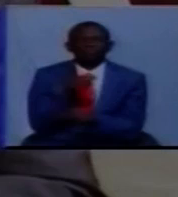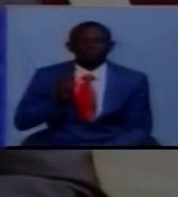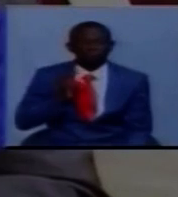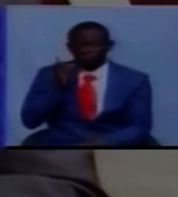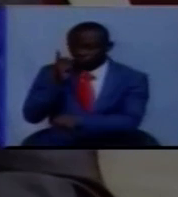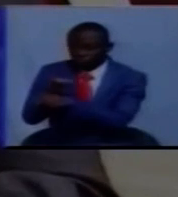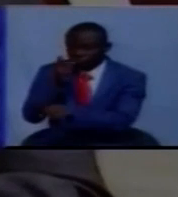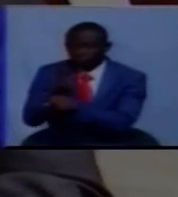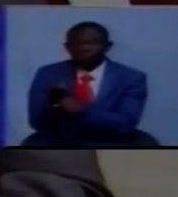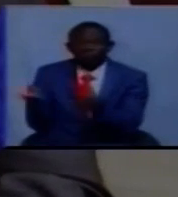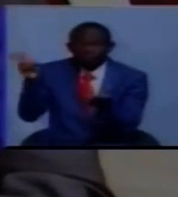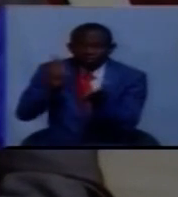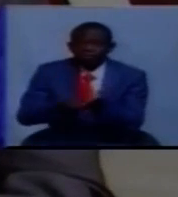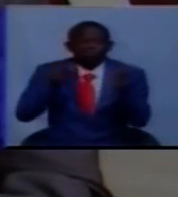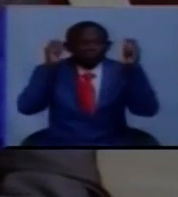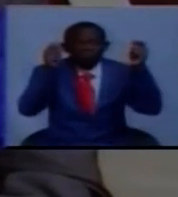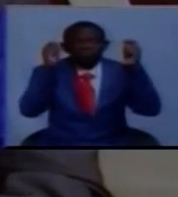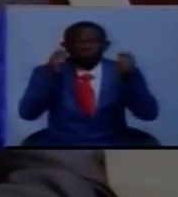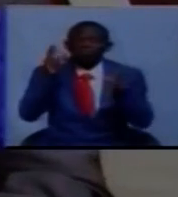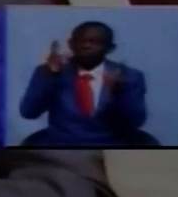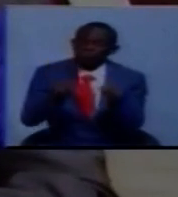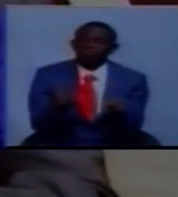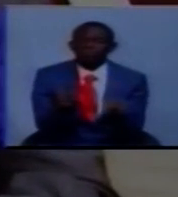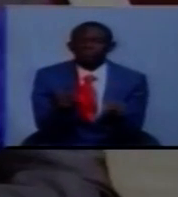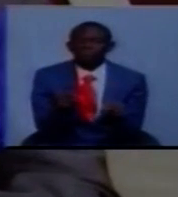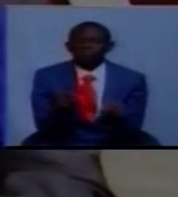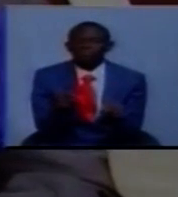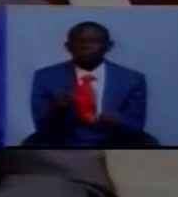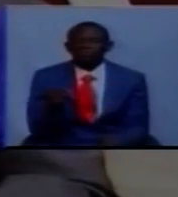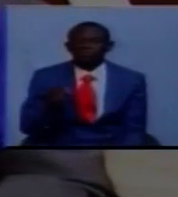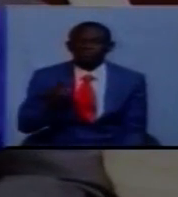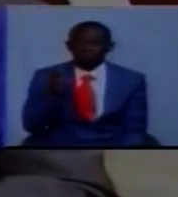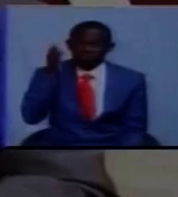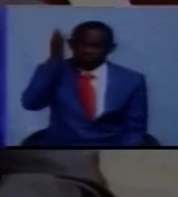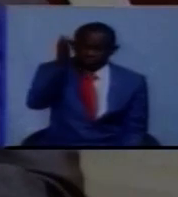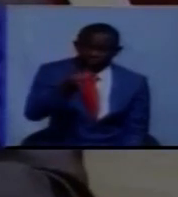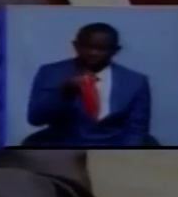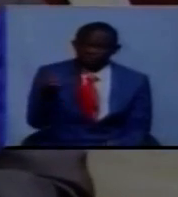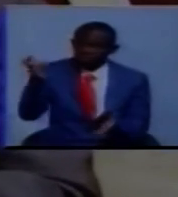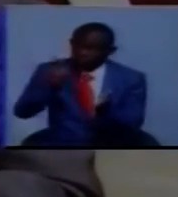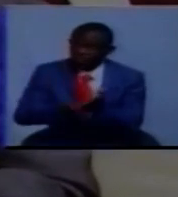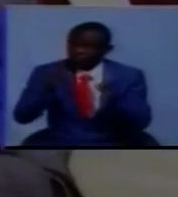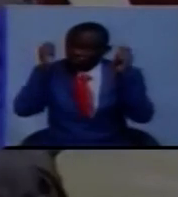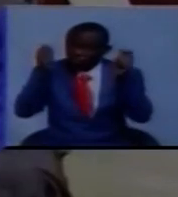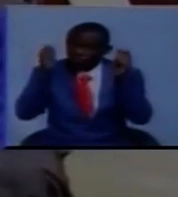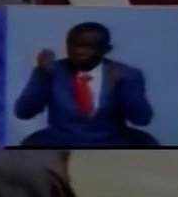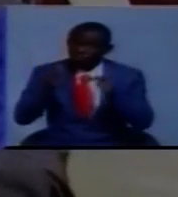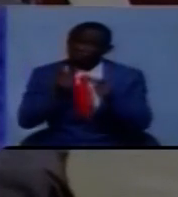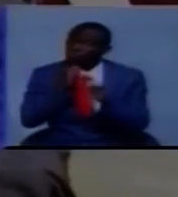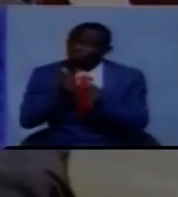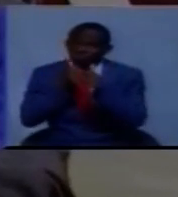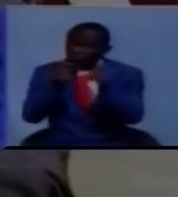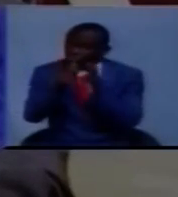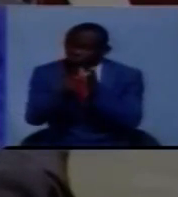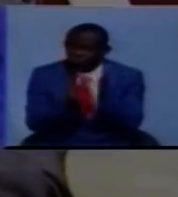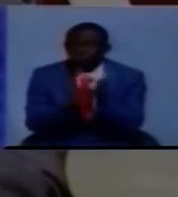strike where we should be able to take action in the future if anything happens. But again, these are